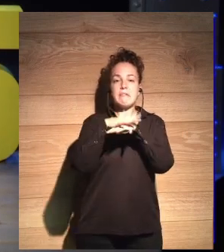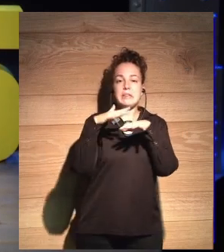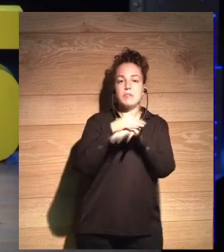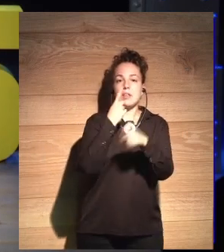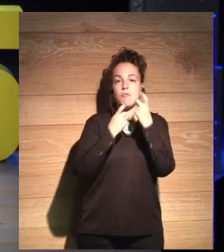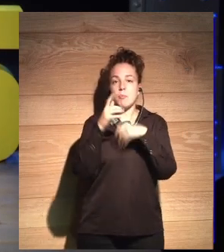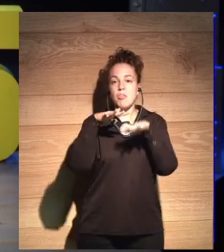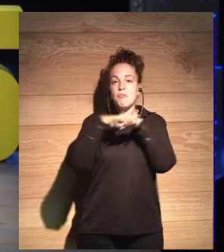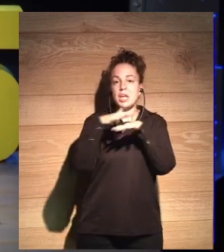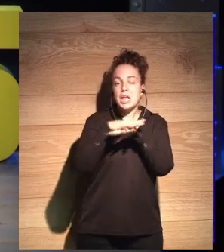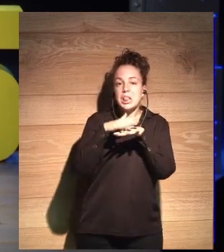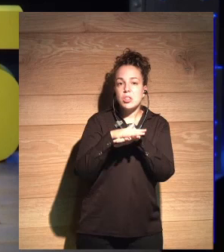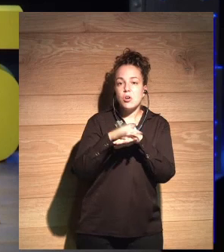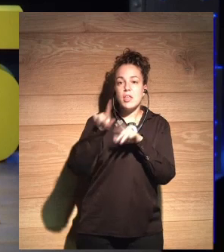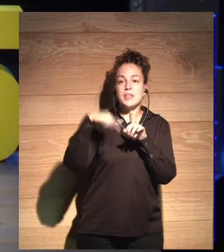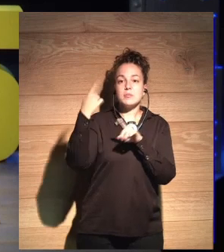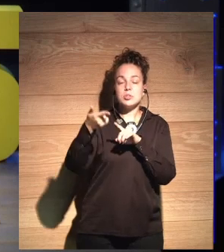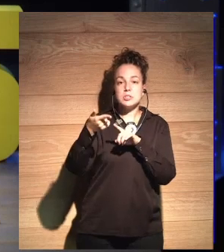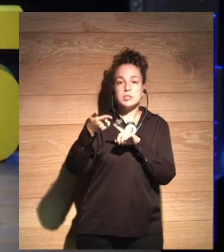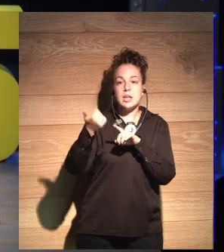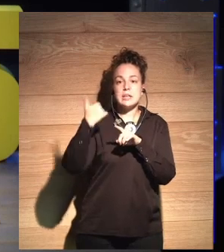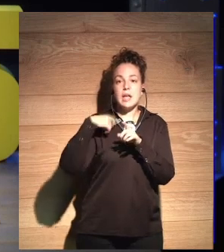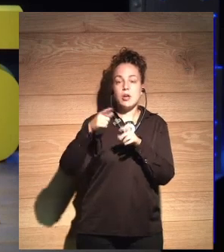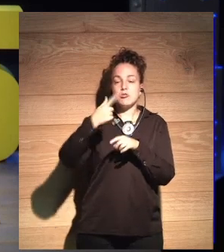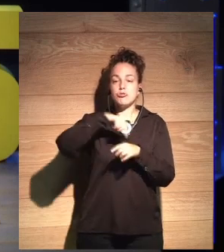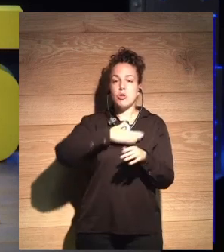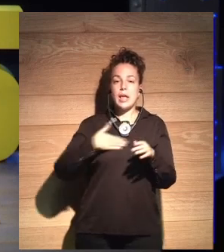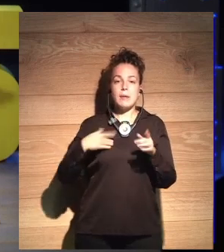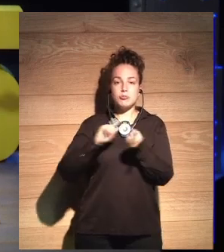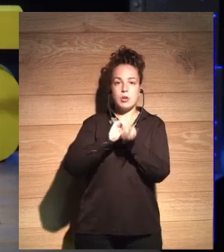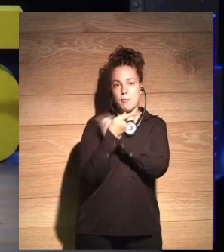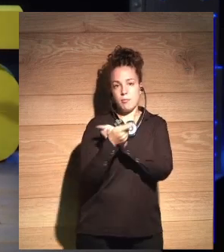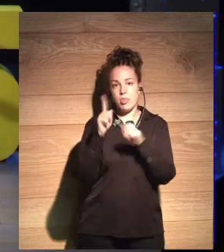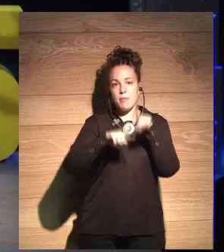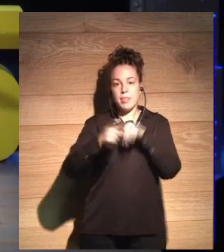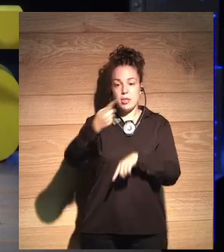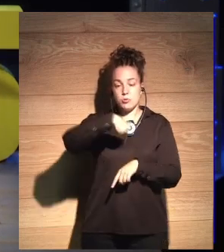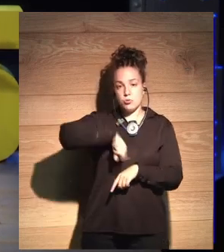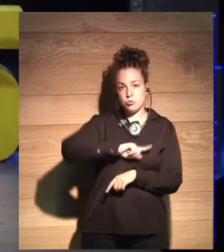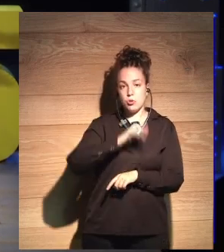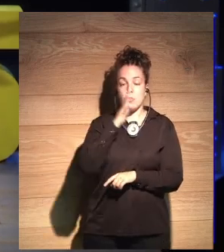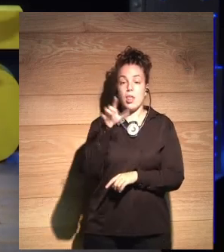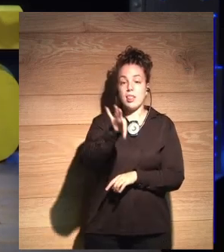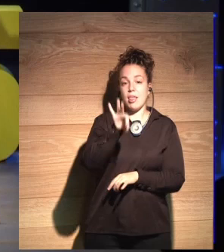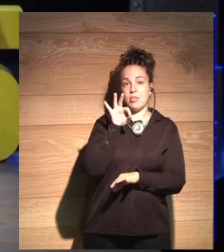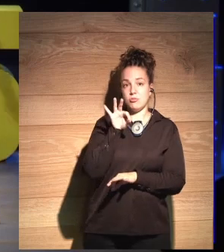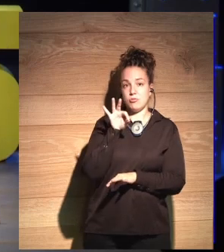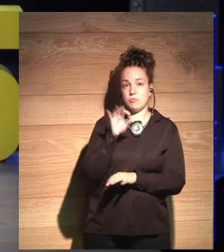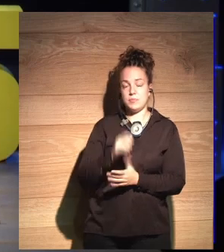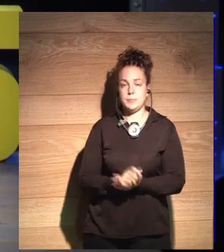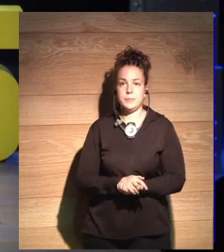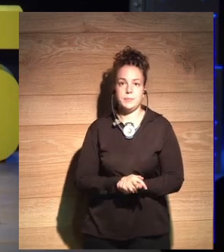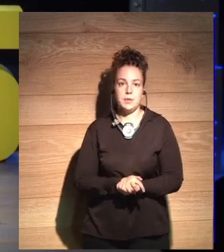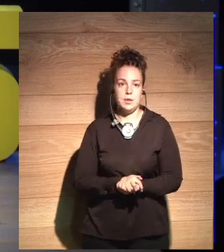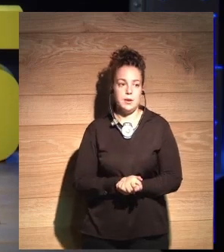choosing what we want. It's up to us to make that choice. Maybe the search engine is doing a lot